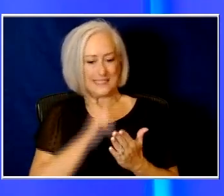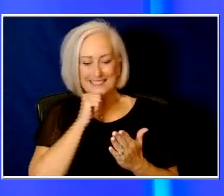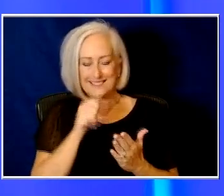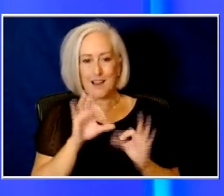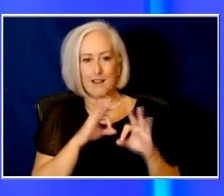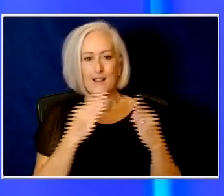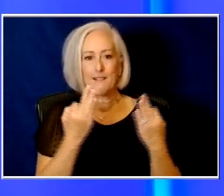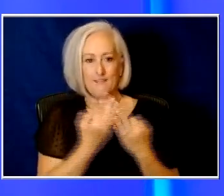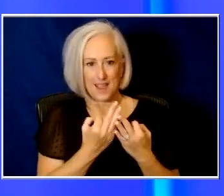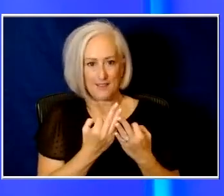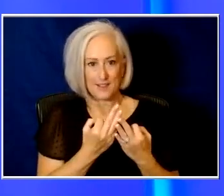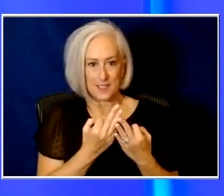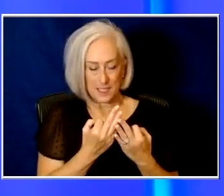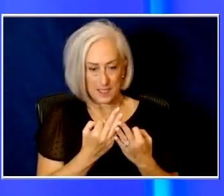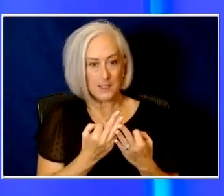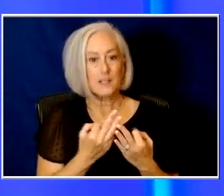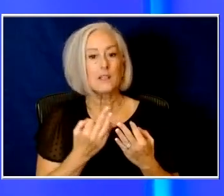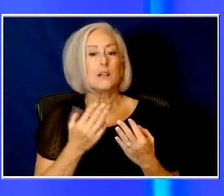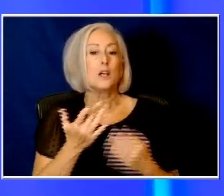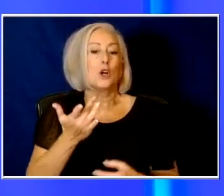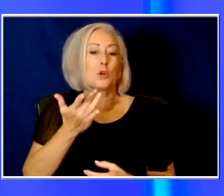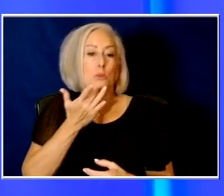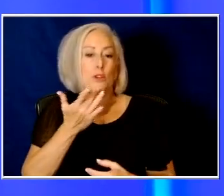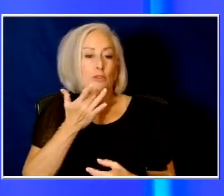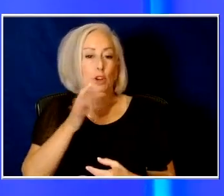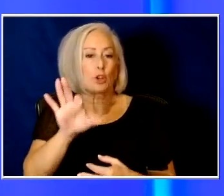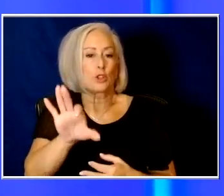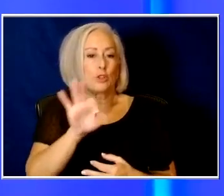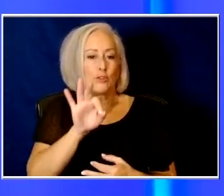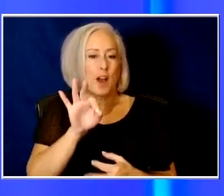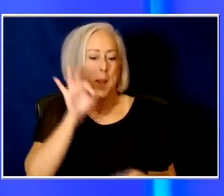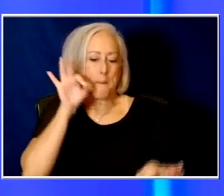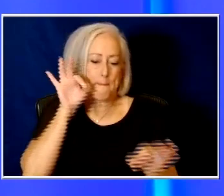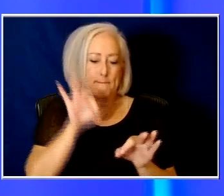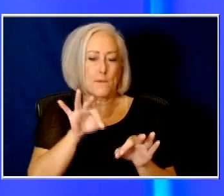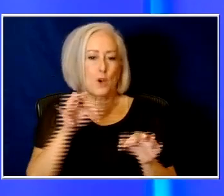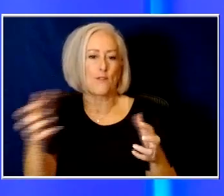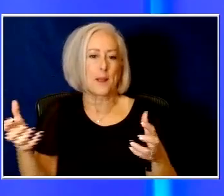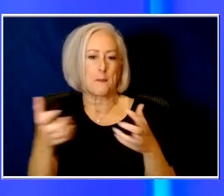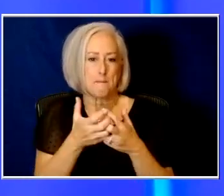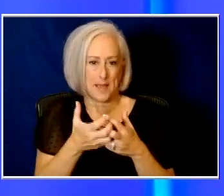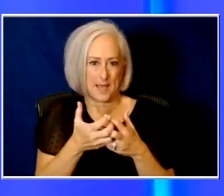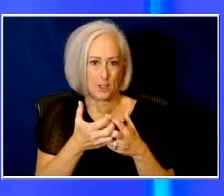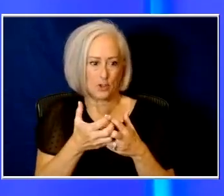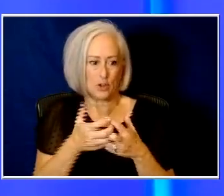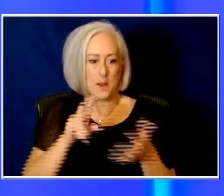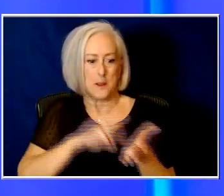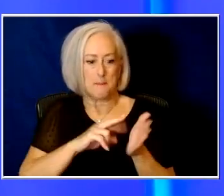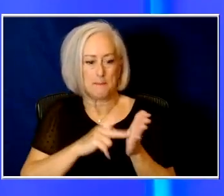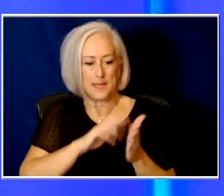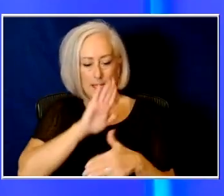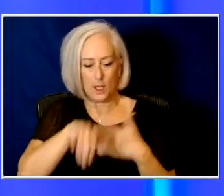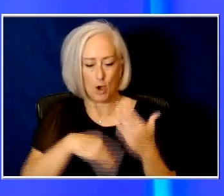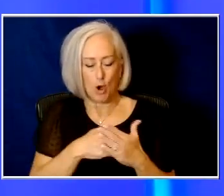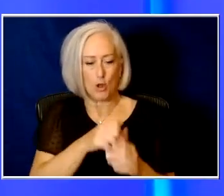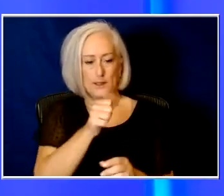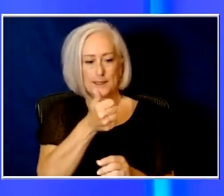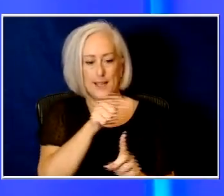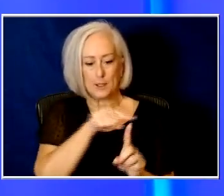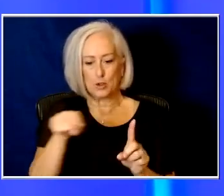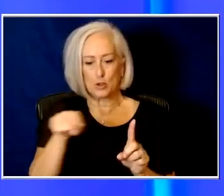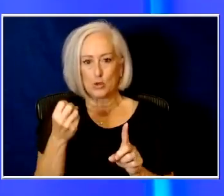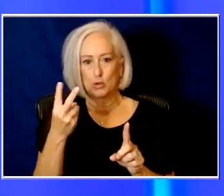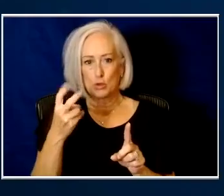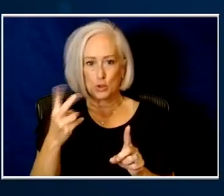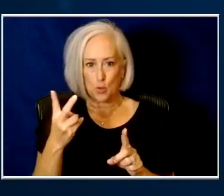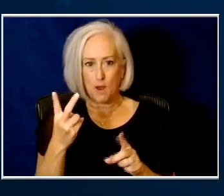donors out there, we would prefer to find a perfect match, matching across all 10 to 12 genes in the